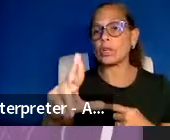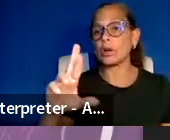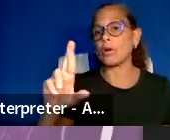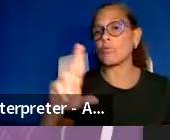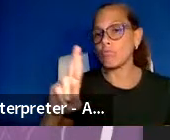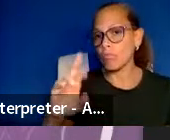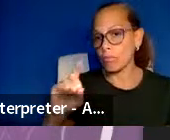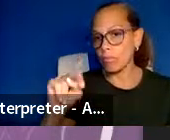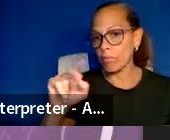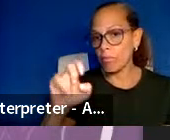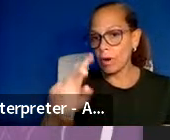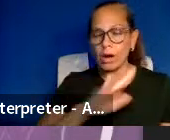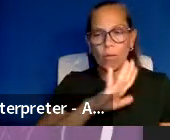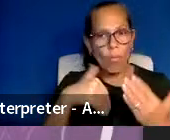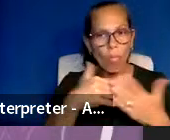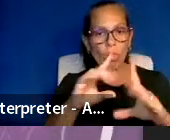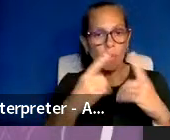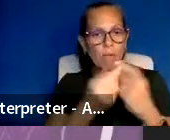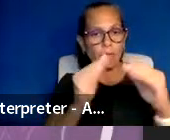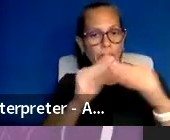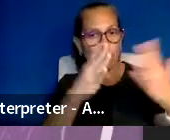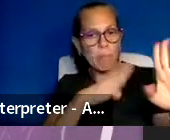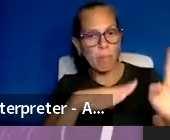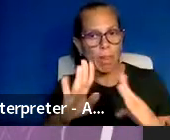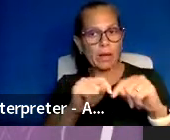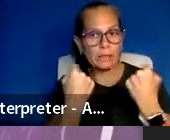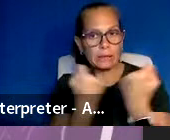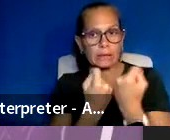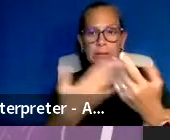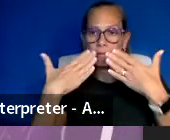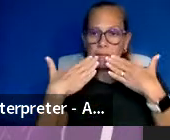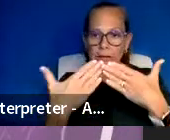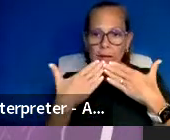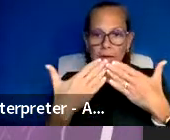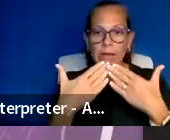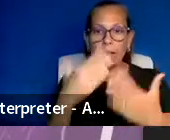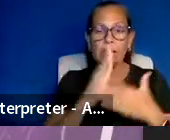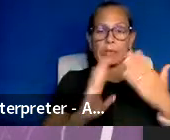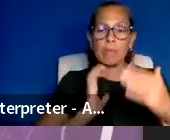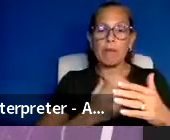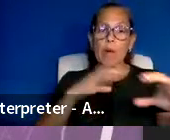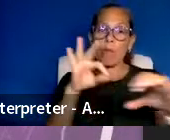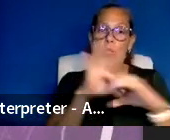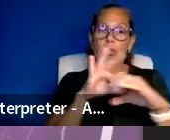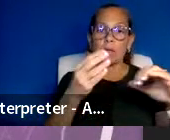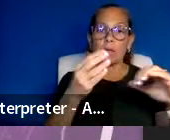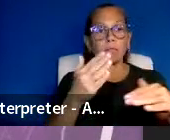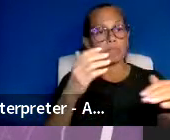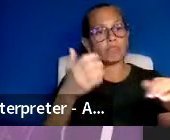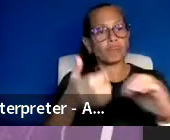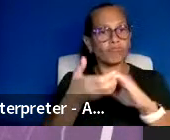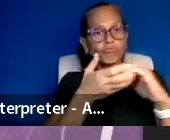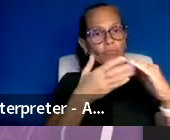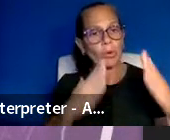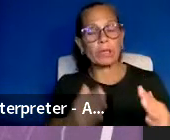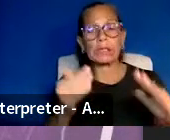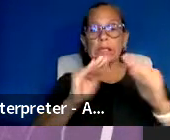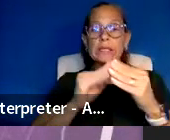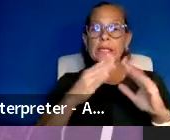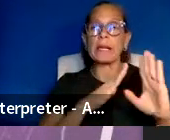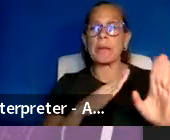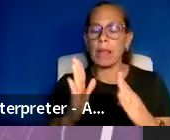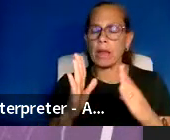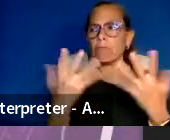the entire Department of City Planning team. As some of our elected partners and city planning have